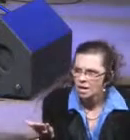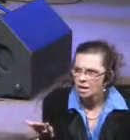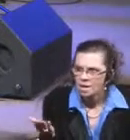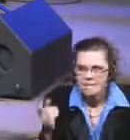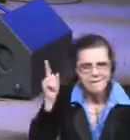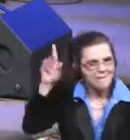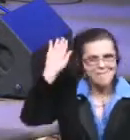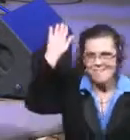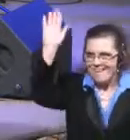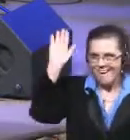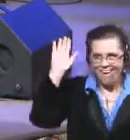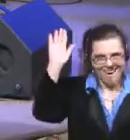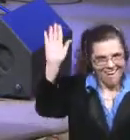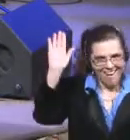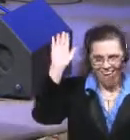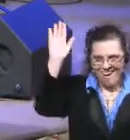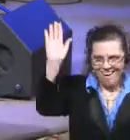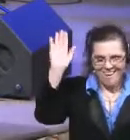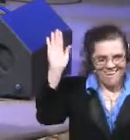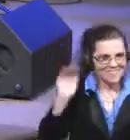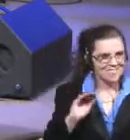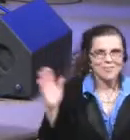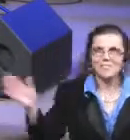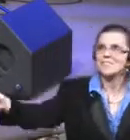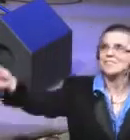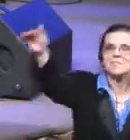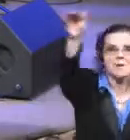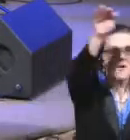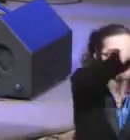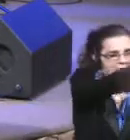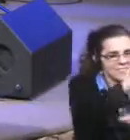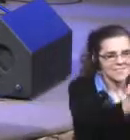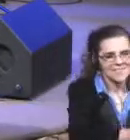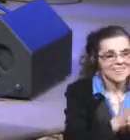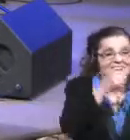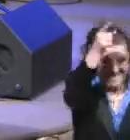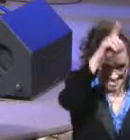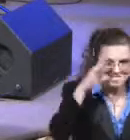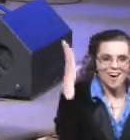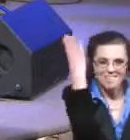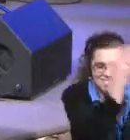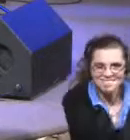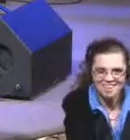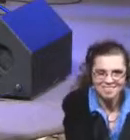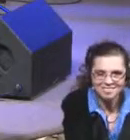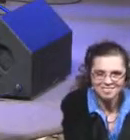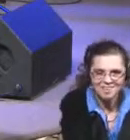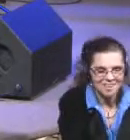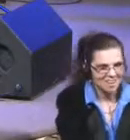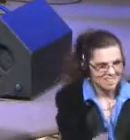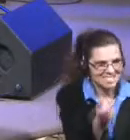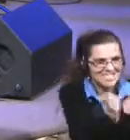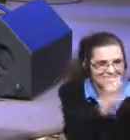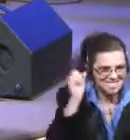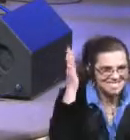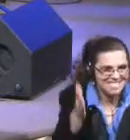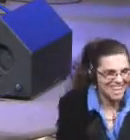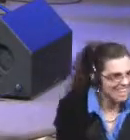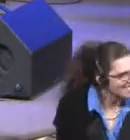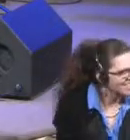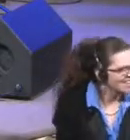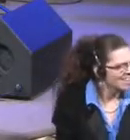He's the greatest phenomenon that has ever crossed the horizon of this world. He's God's Son. He's a sinner's Savior.